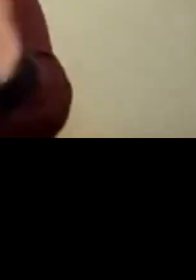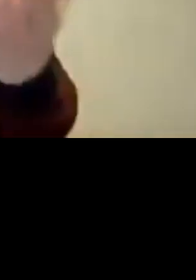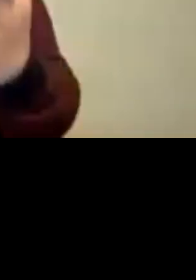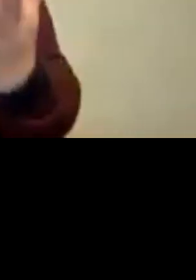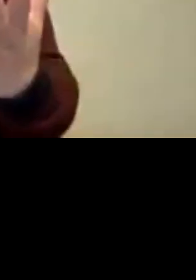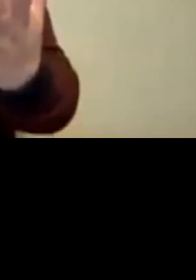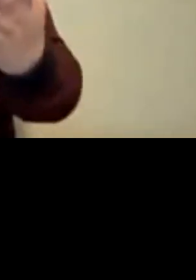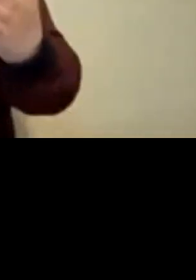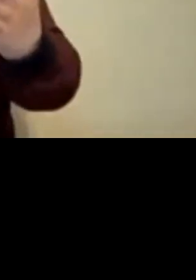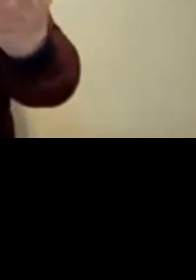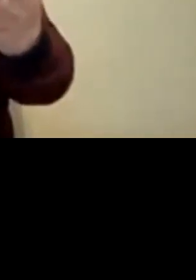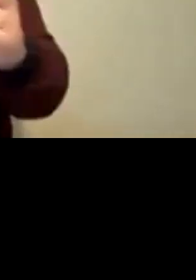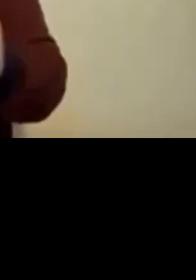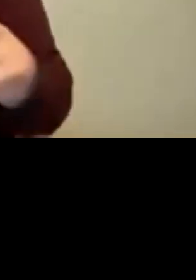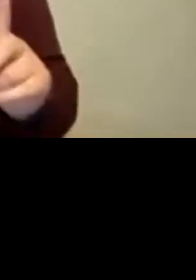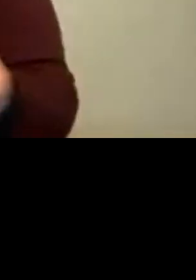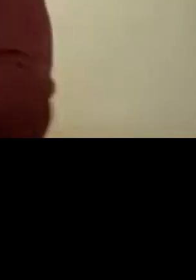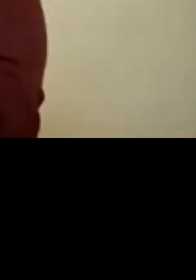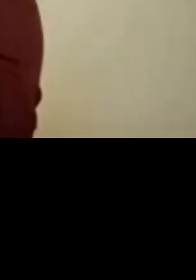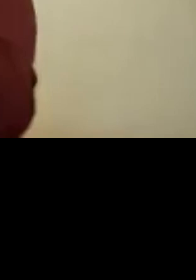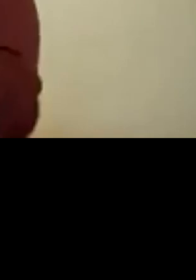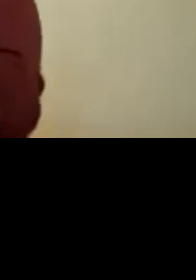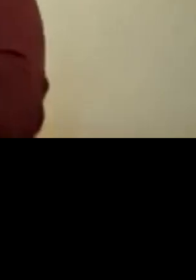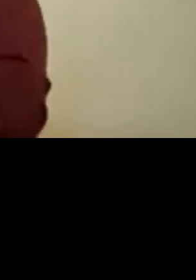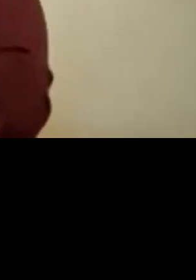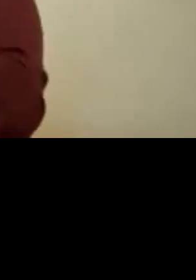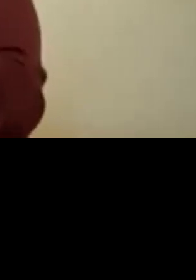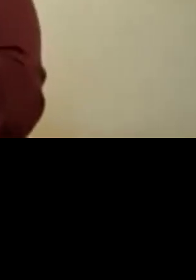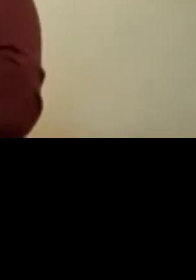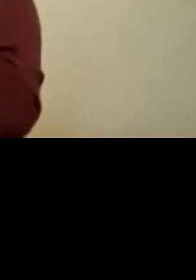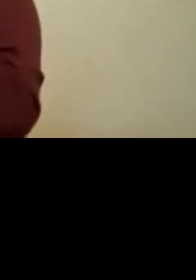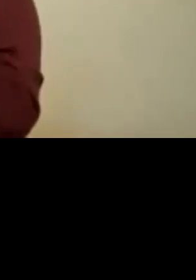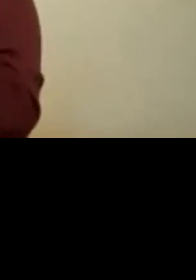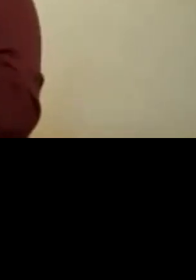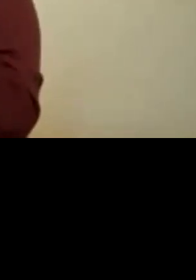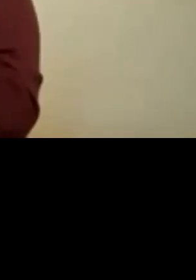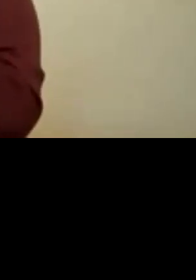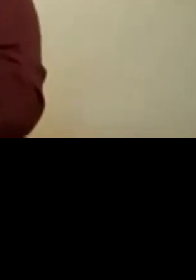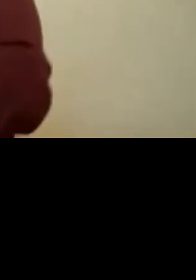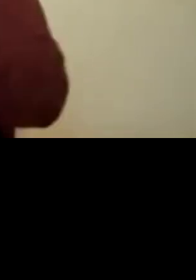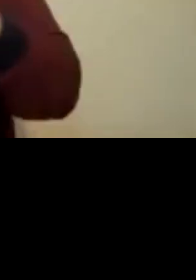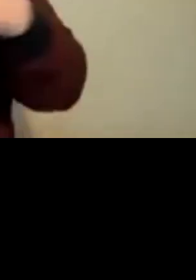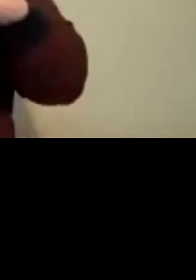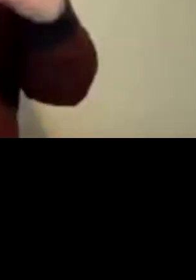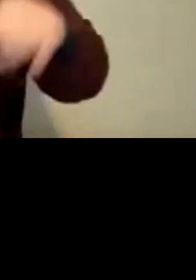this will generalize to other substance use disorders as well. We're sort of at the really early stages of this though still.